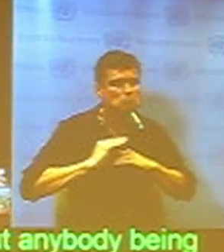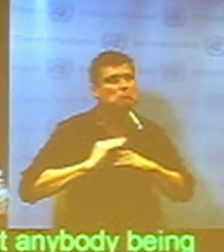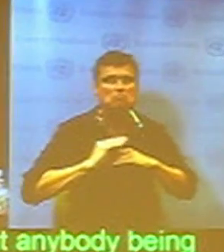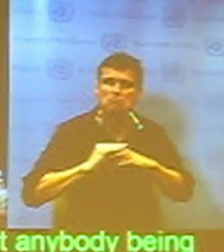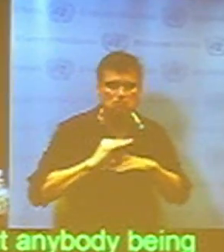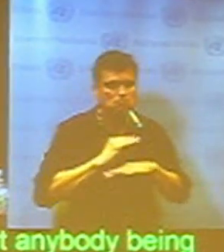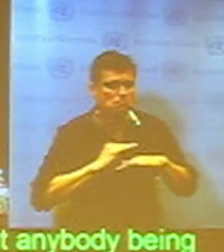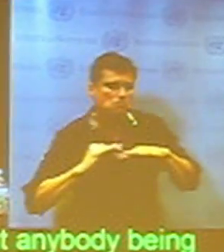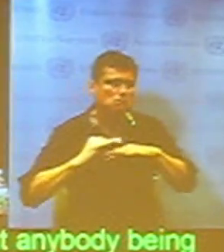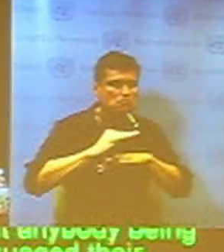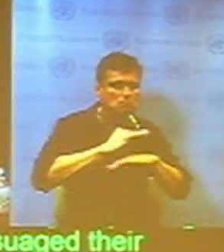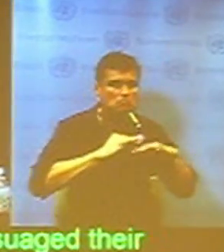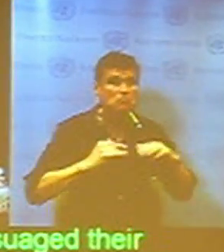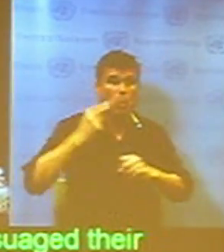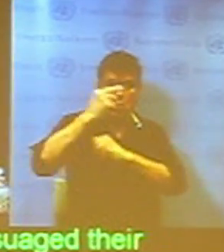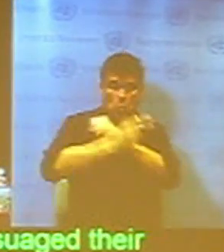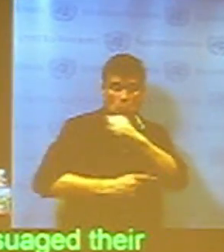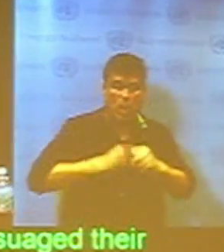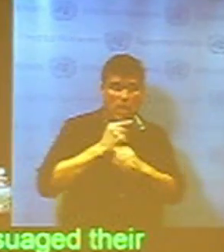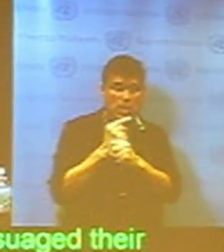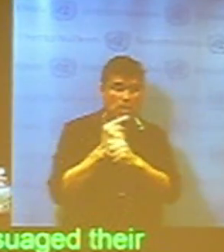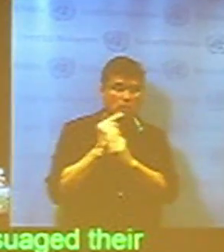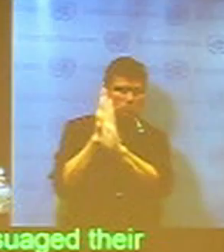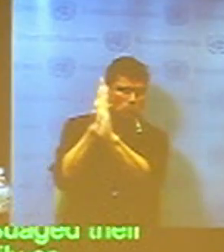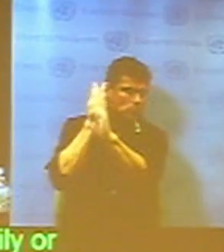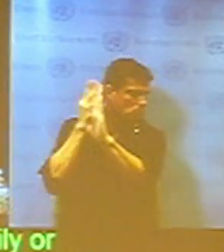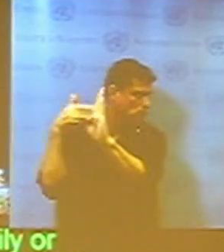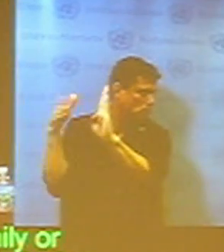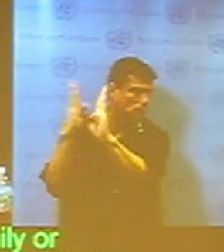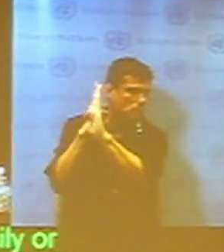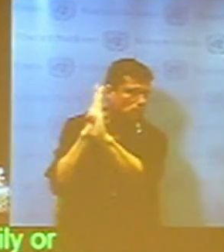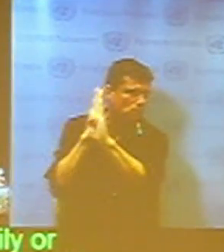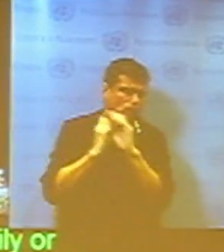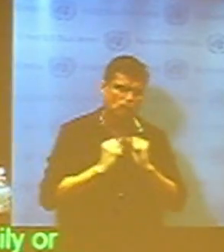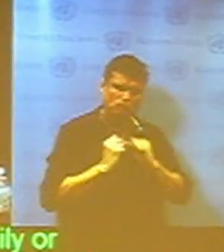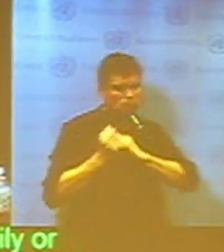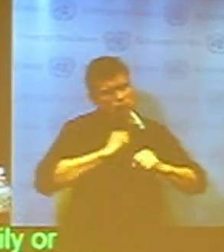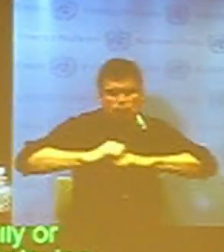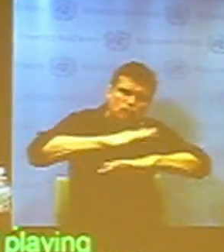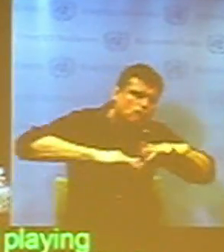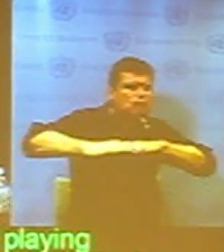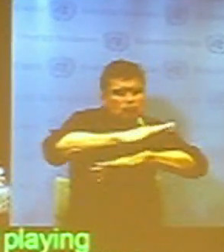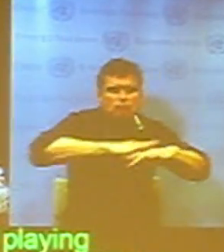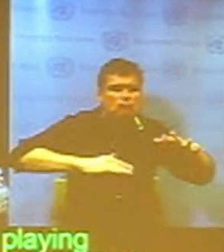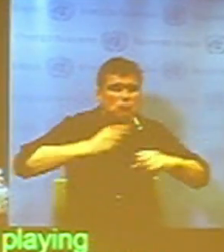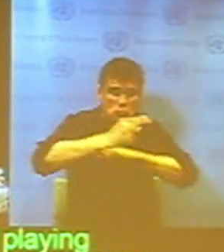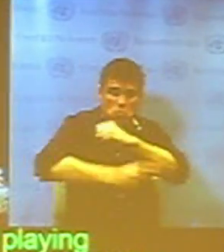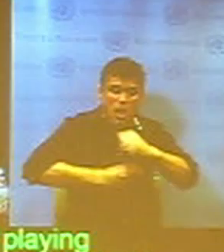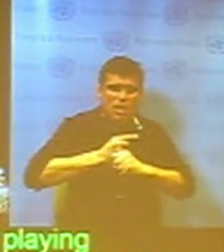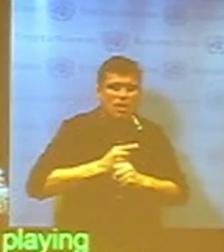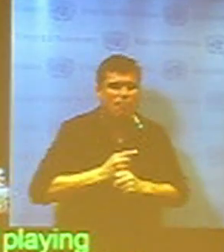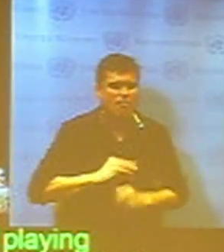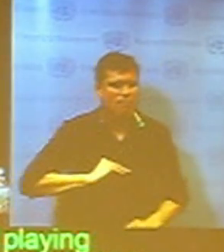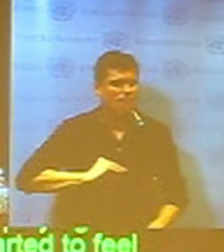behind the screens, they started to feel like this sport was part of their identity, and they started to feel like this